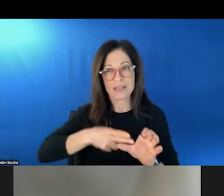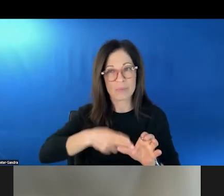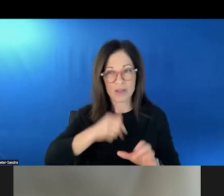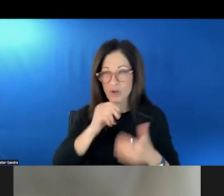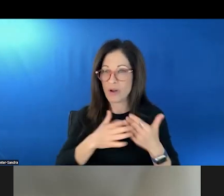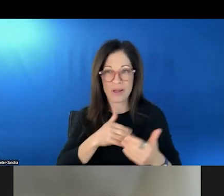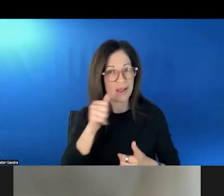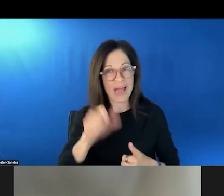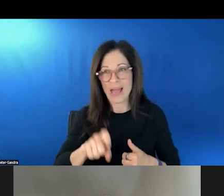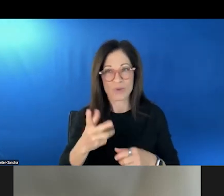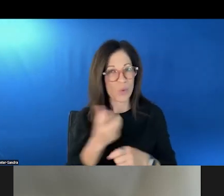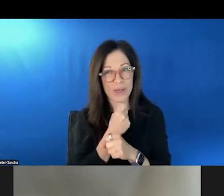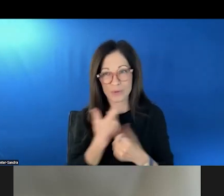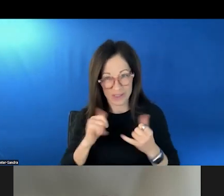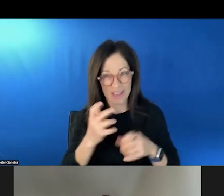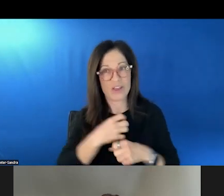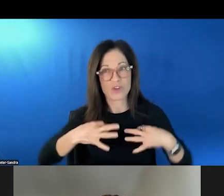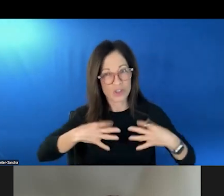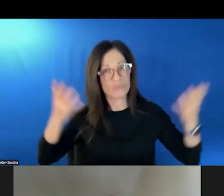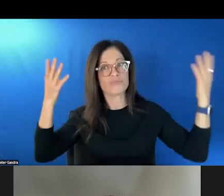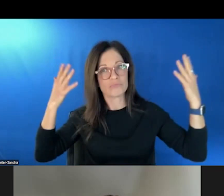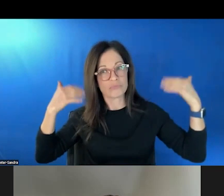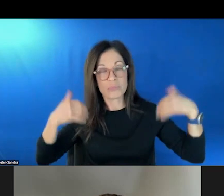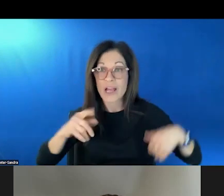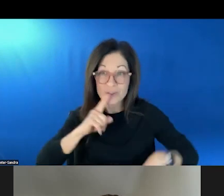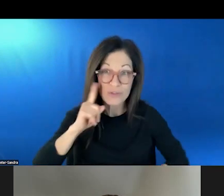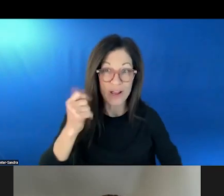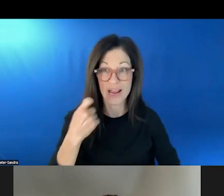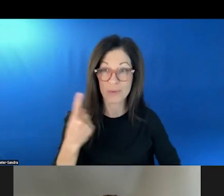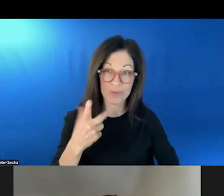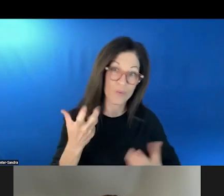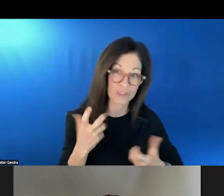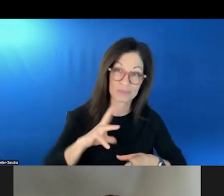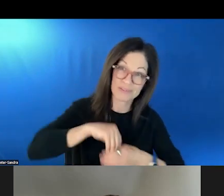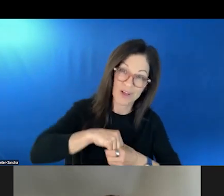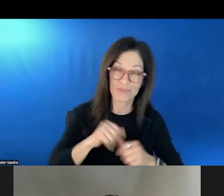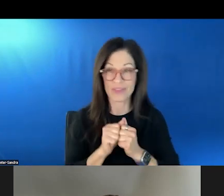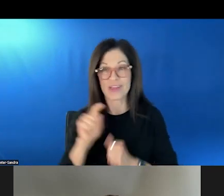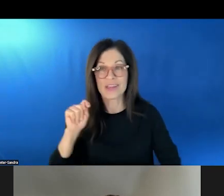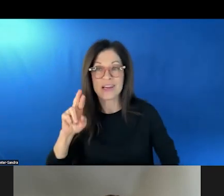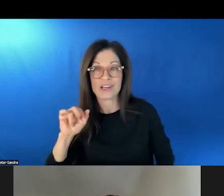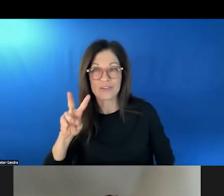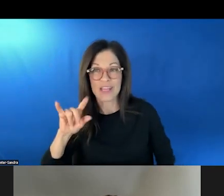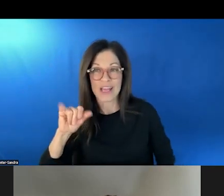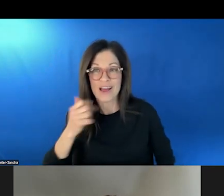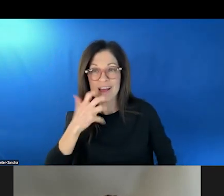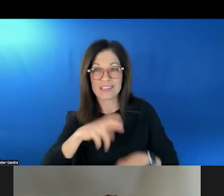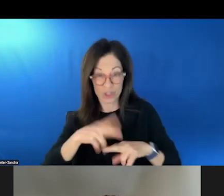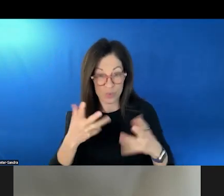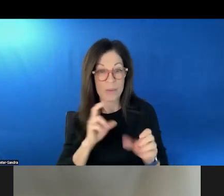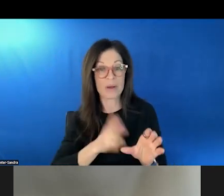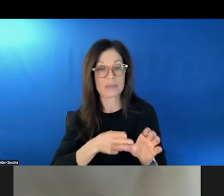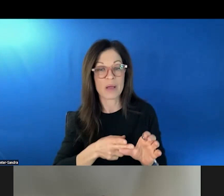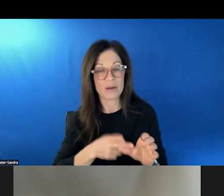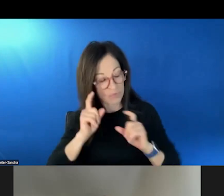good. of course, and that is true for anyone who would like to be on the trivia hot seat. Should you want to participate, you get a t-shirt.